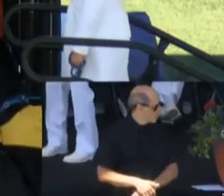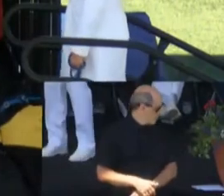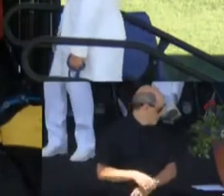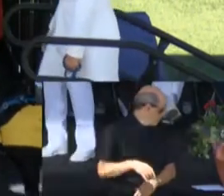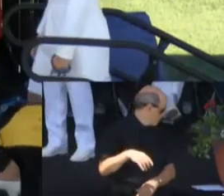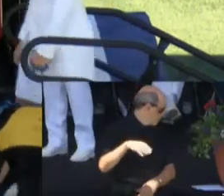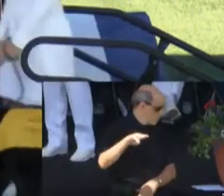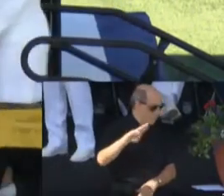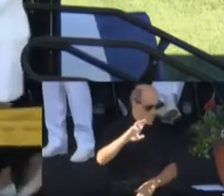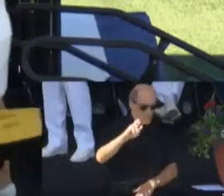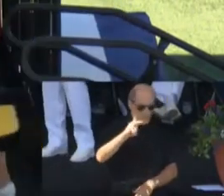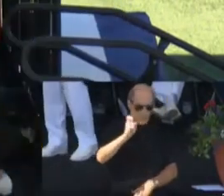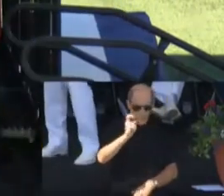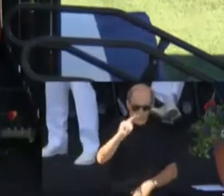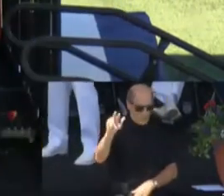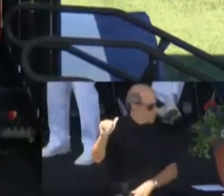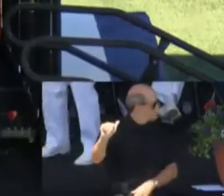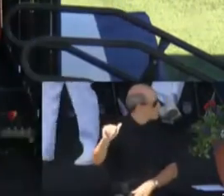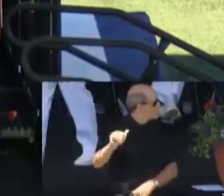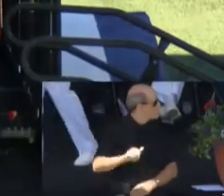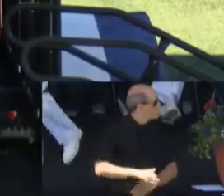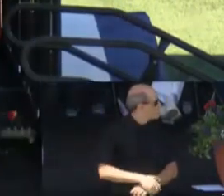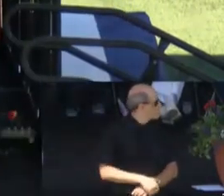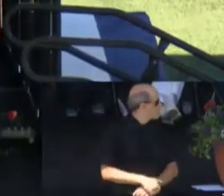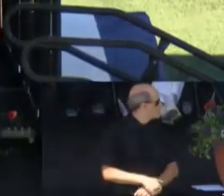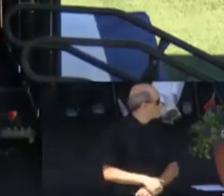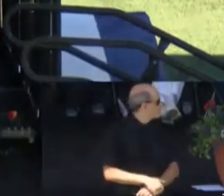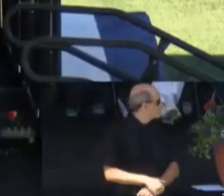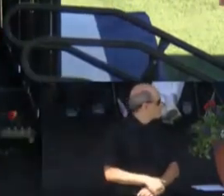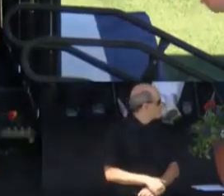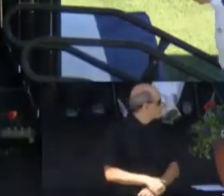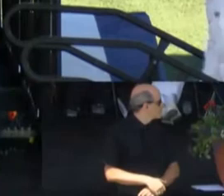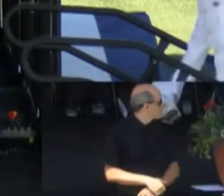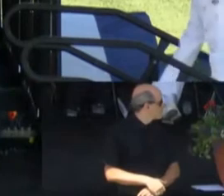McKenna Jean Henyon.